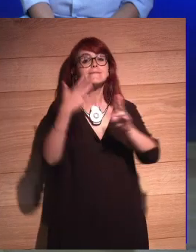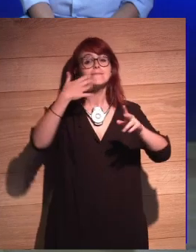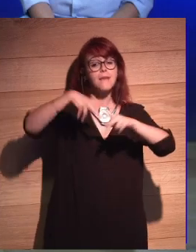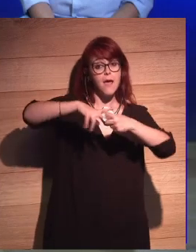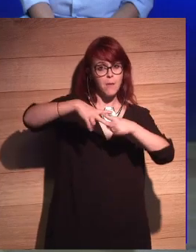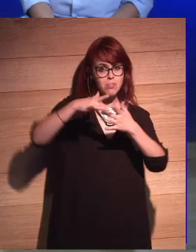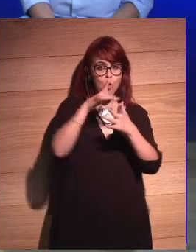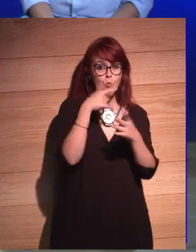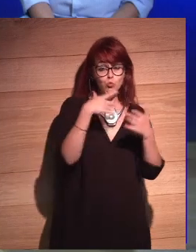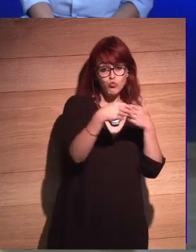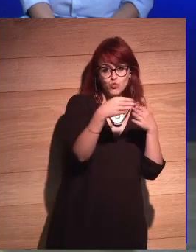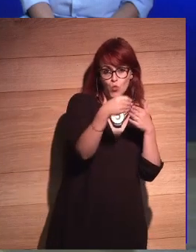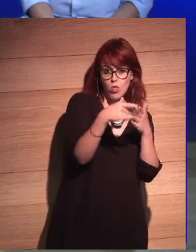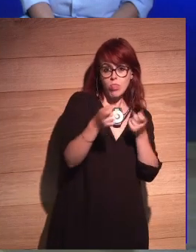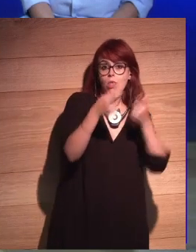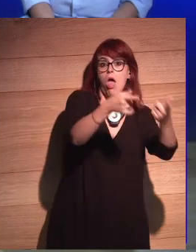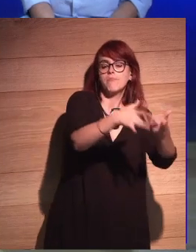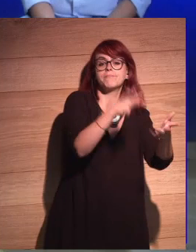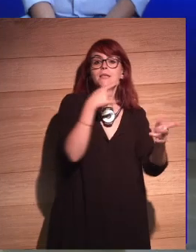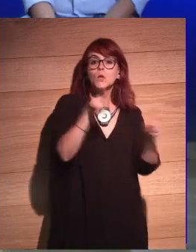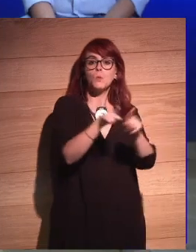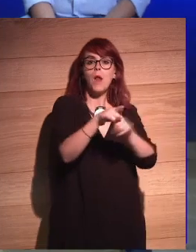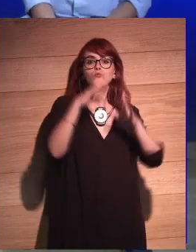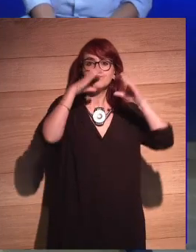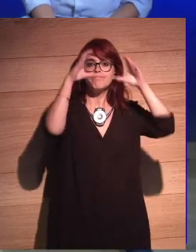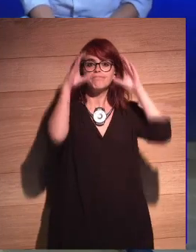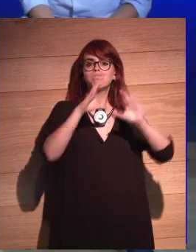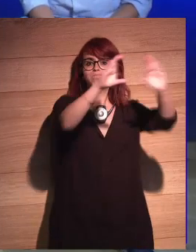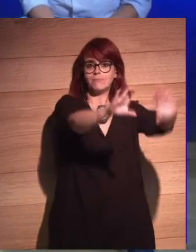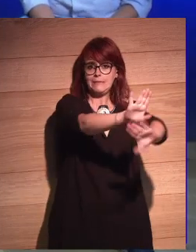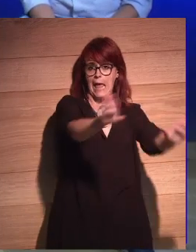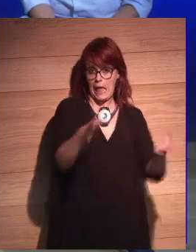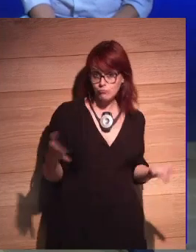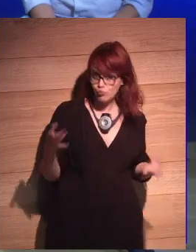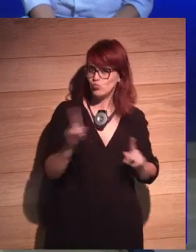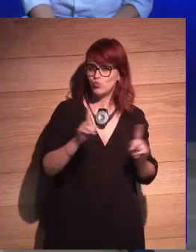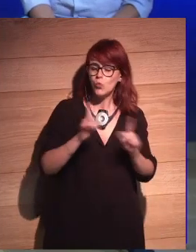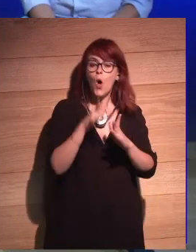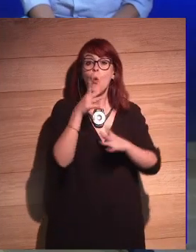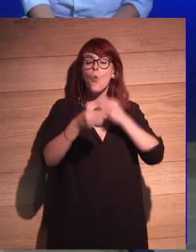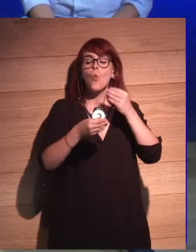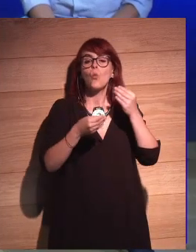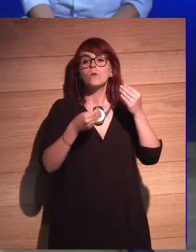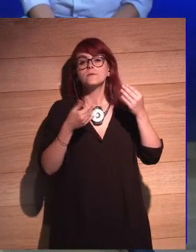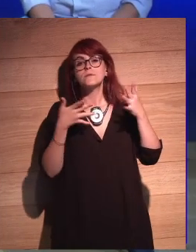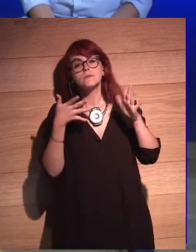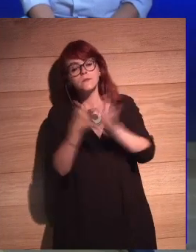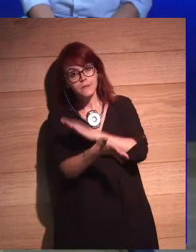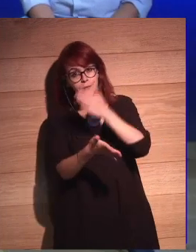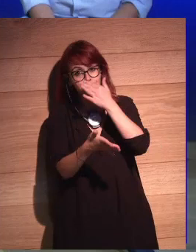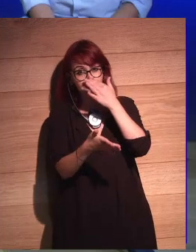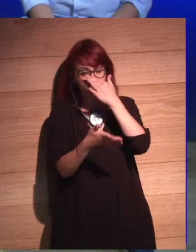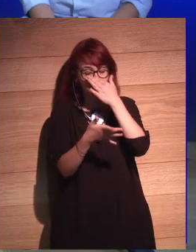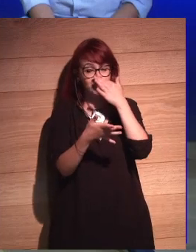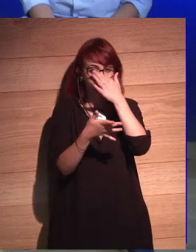here's a headset, enjoy it, you know, because that seems like the wrong way. I'd want to be able to craft